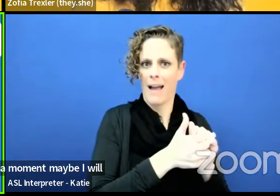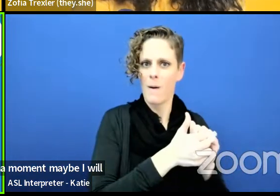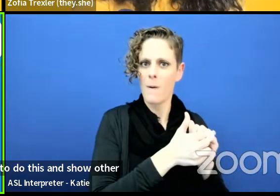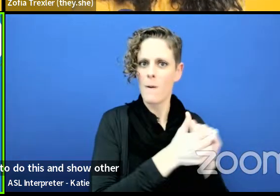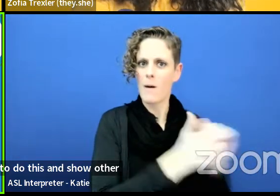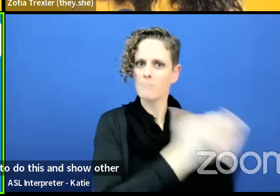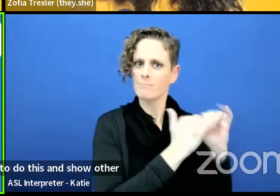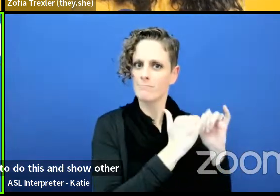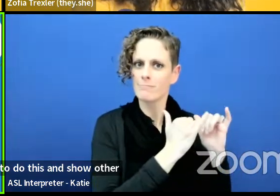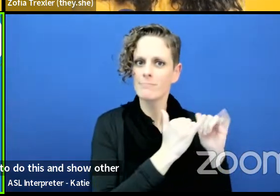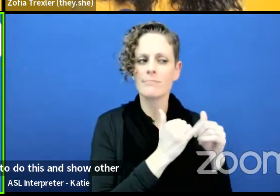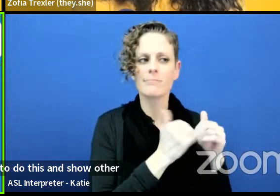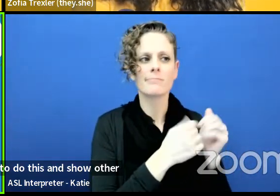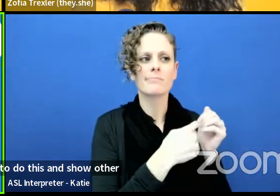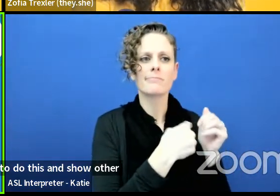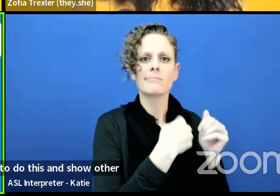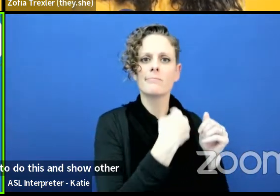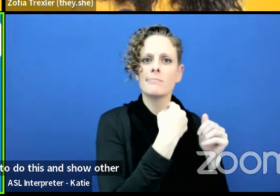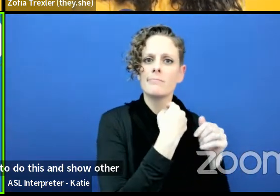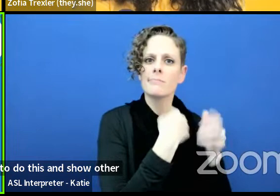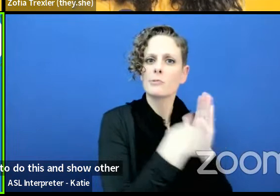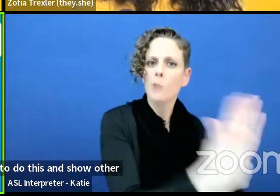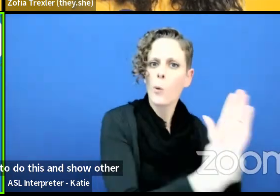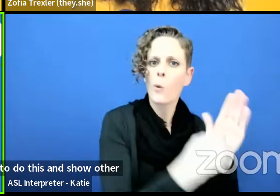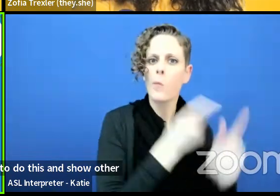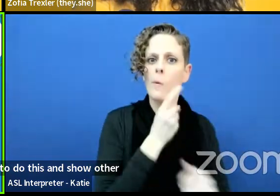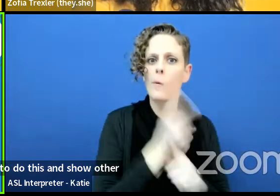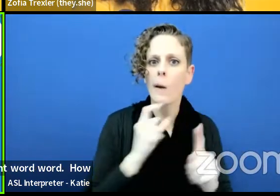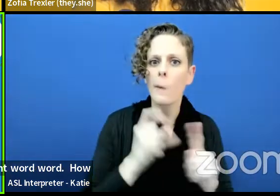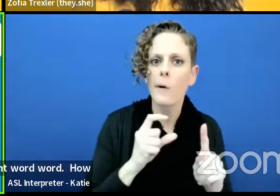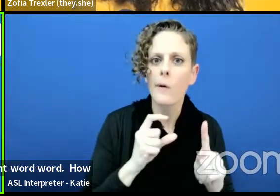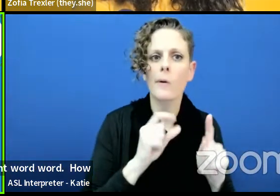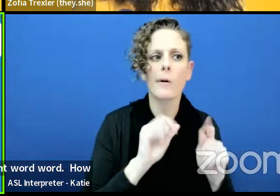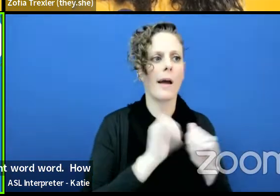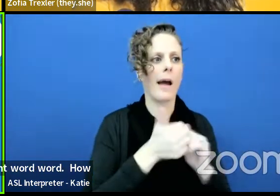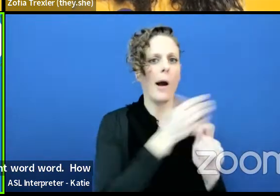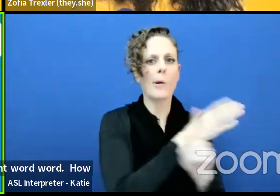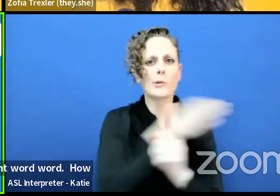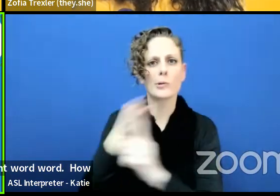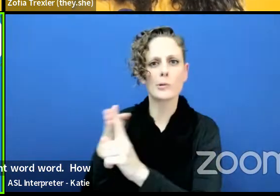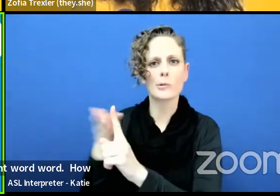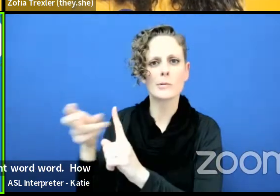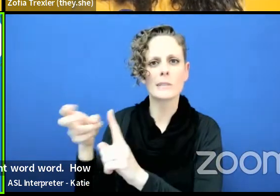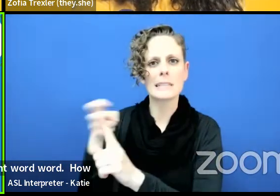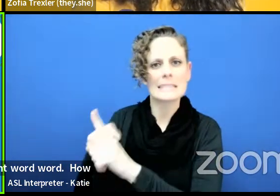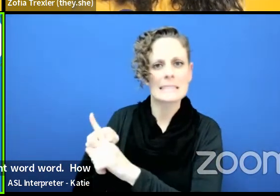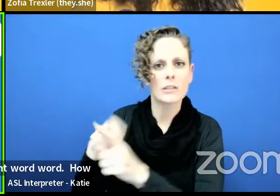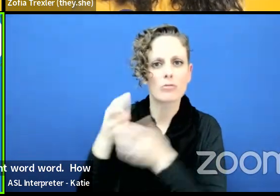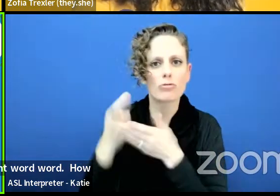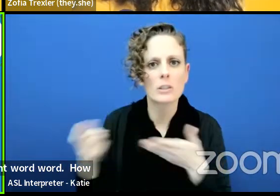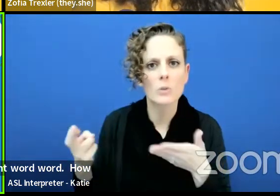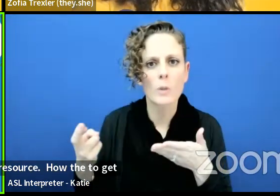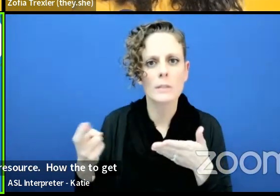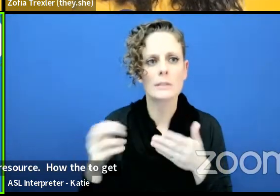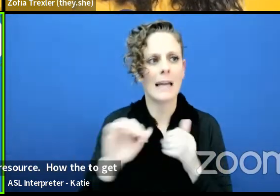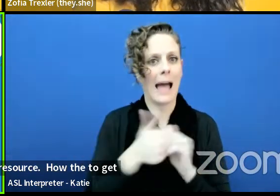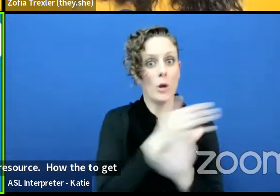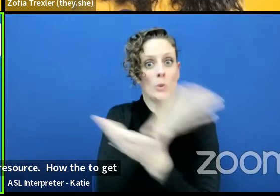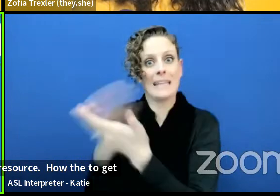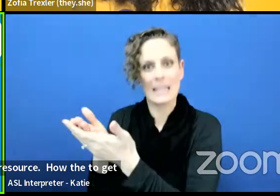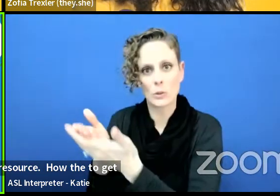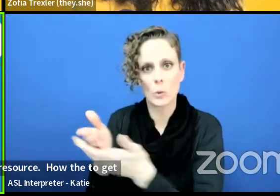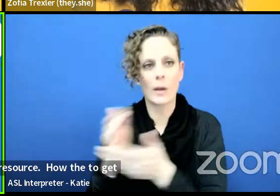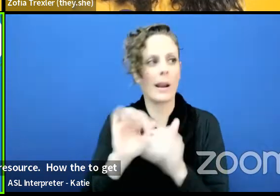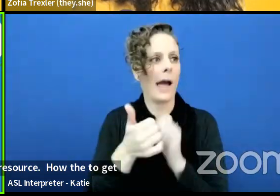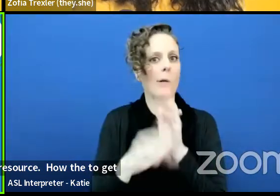the right word, how to get through the resource, how to get to it, how to locate